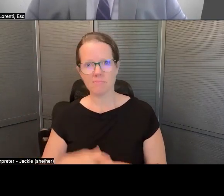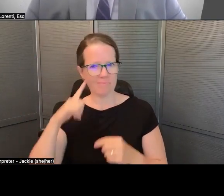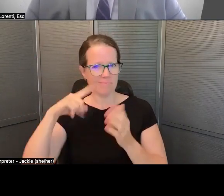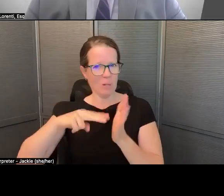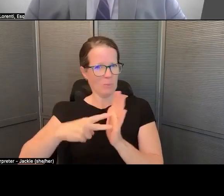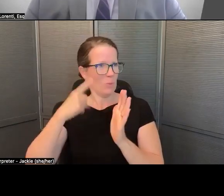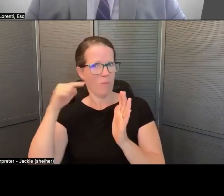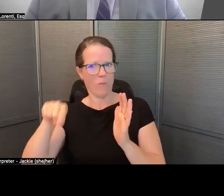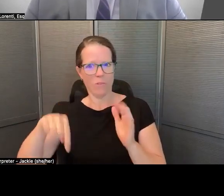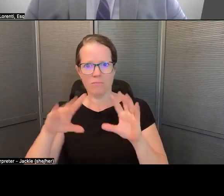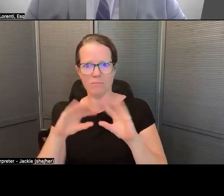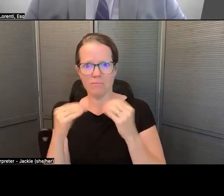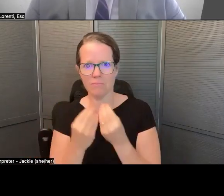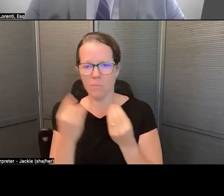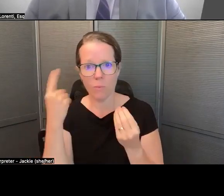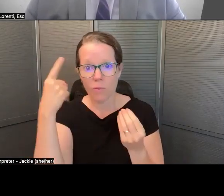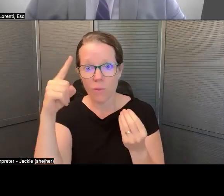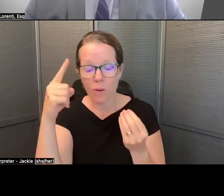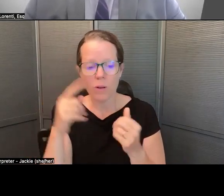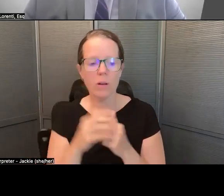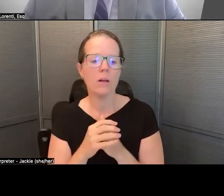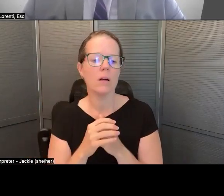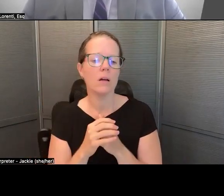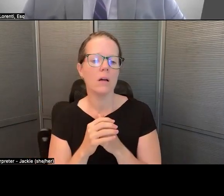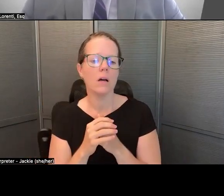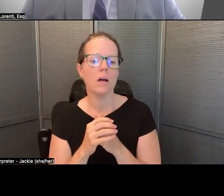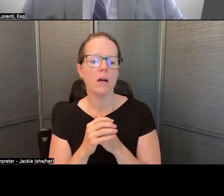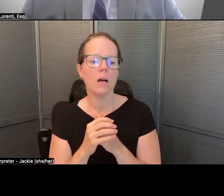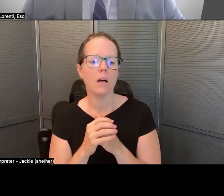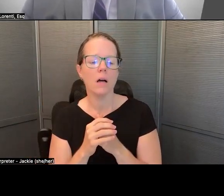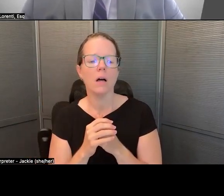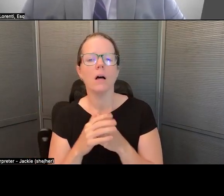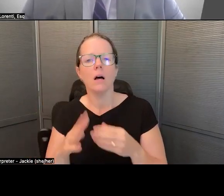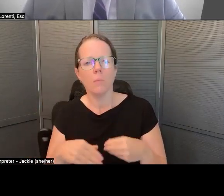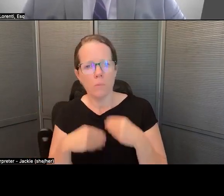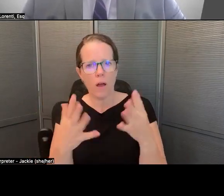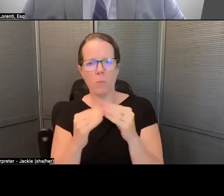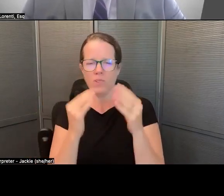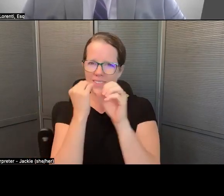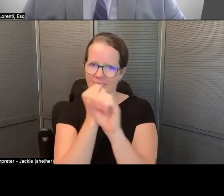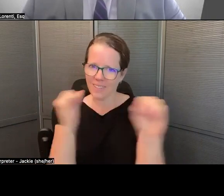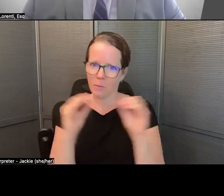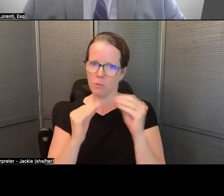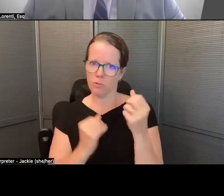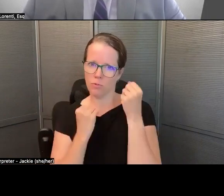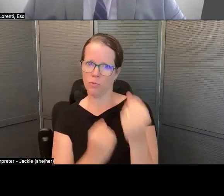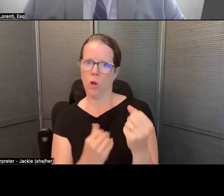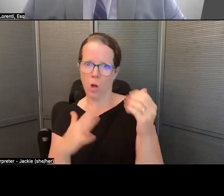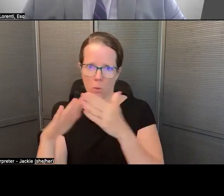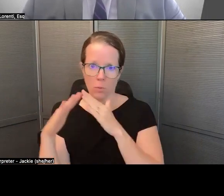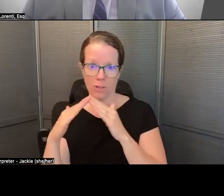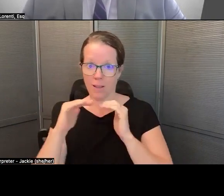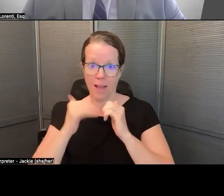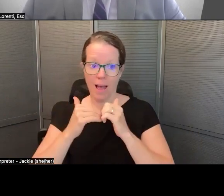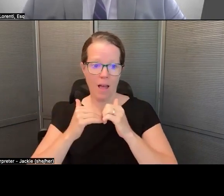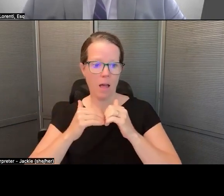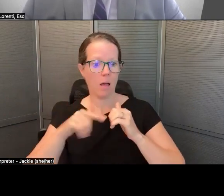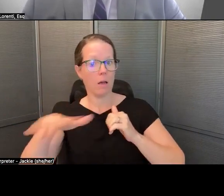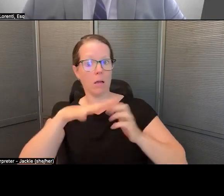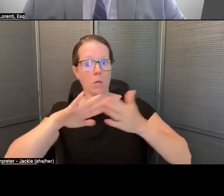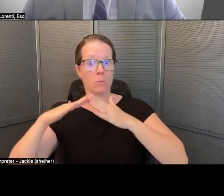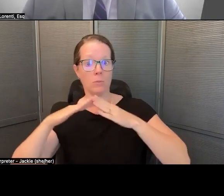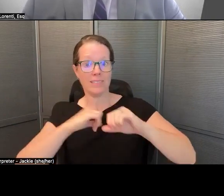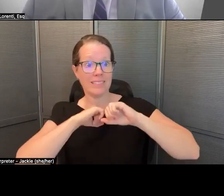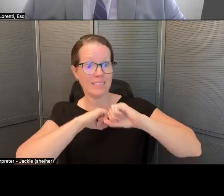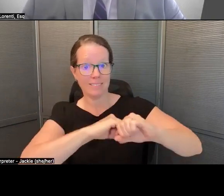try to provide broadly is to try to provide safer and stronger communities by protecting community safety. We want to increase